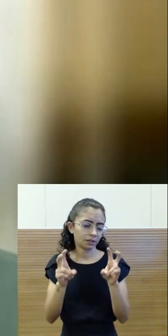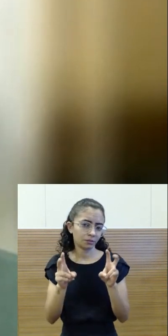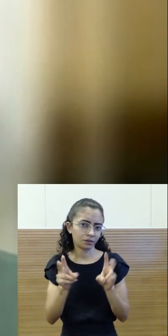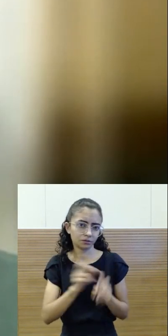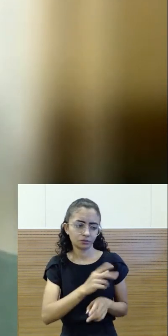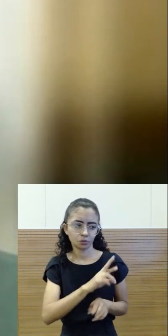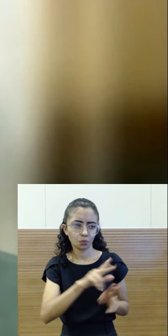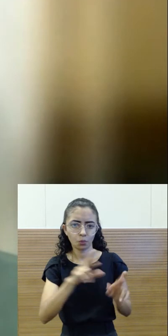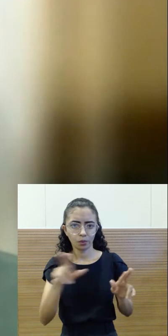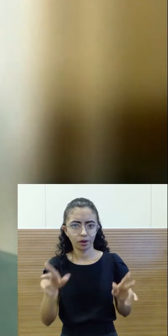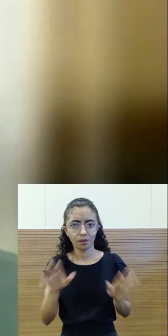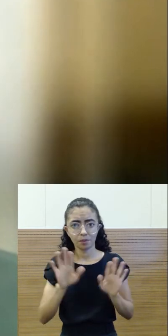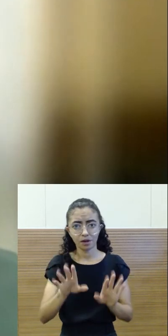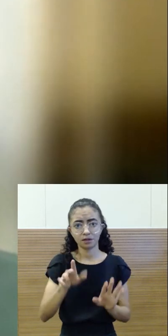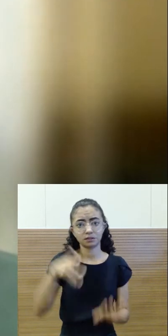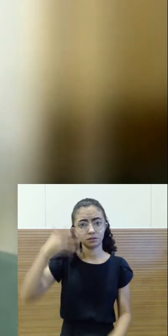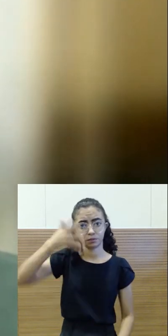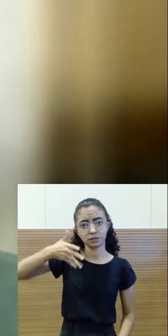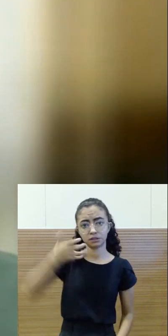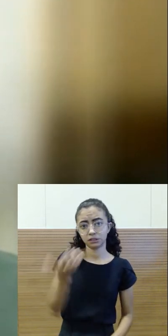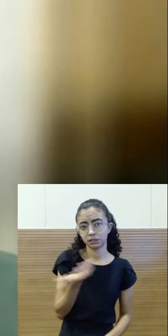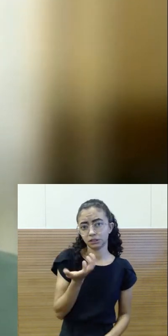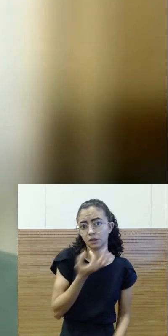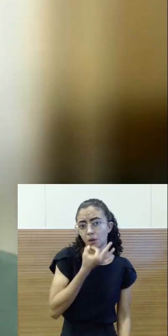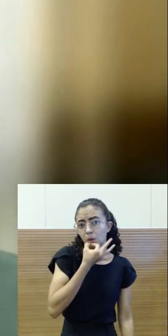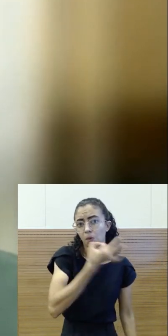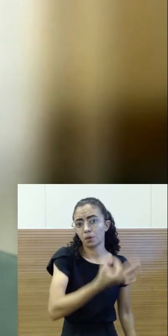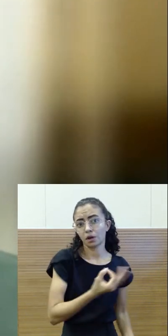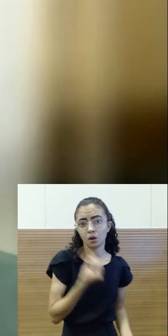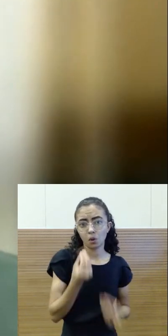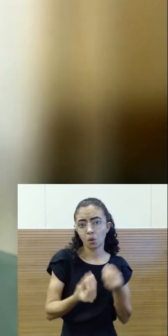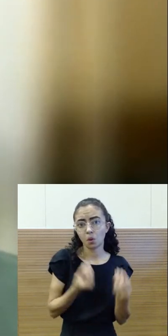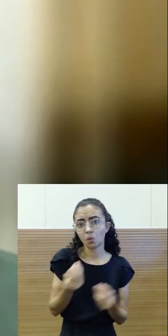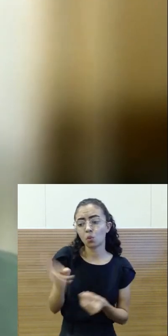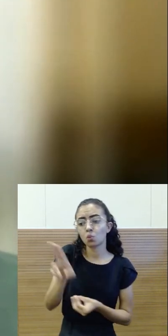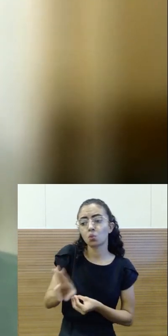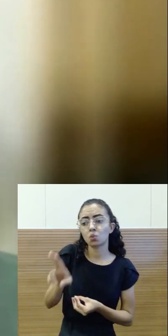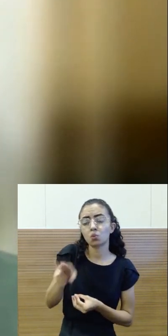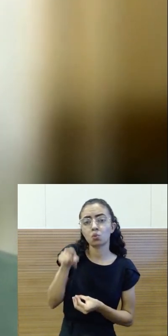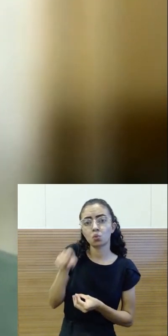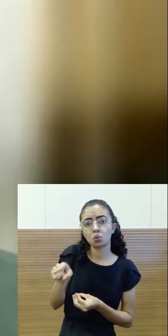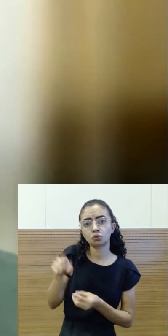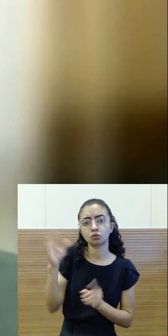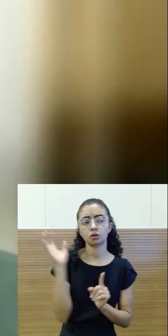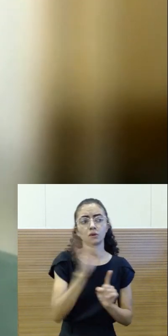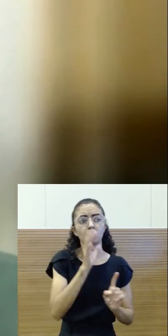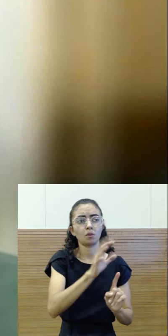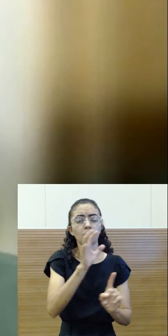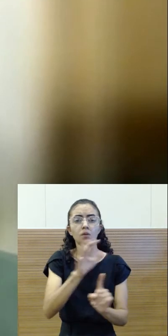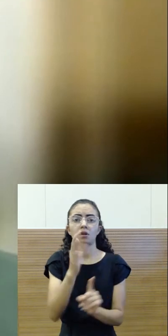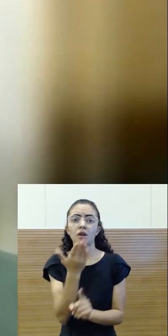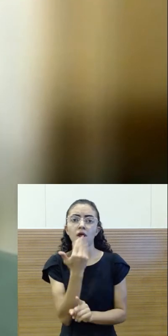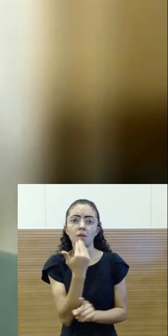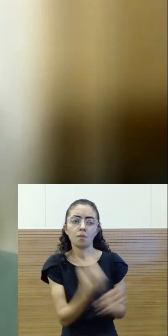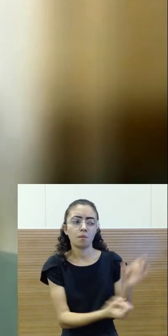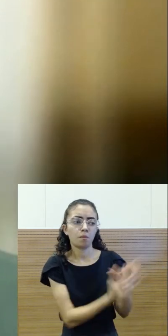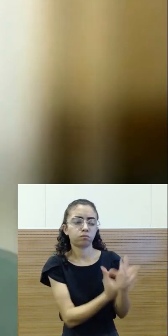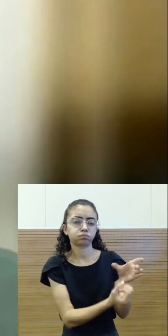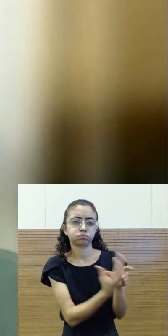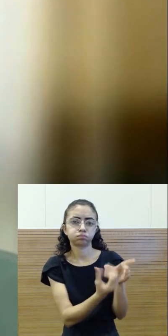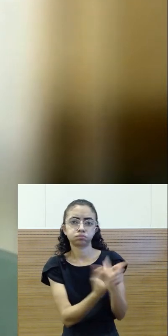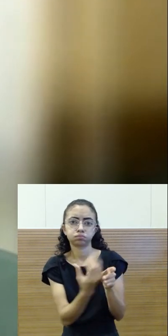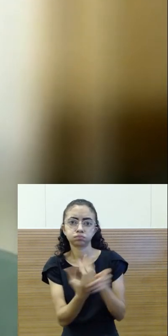here, but if any of the panelists would comment on the impact of the